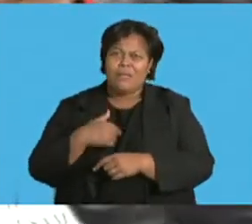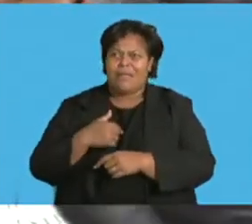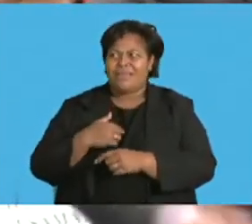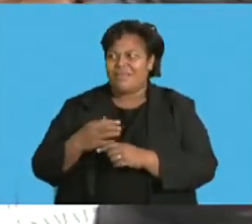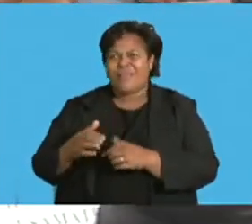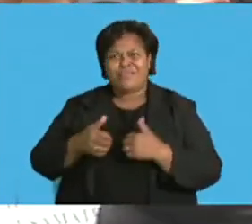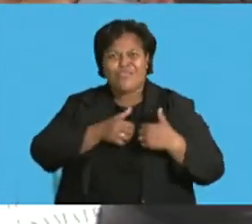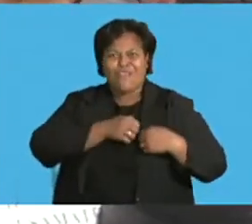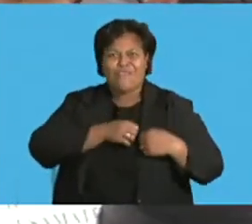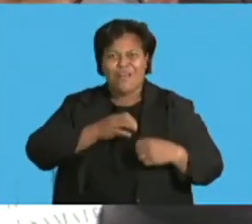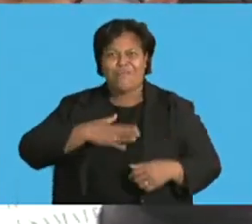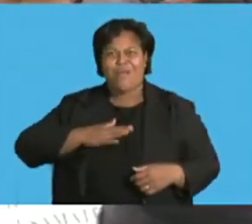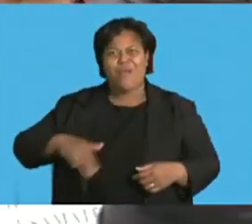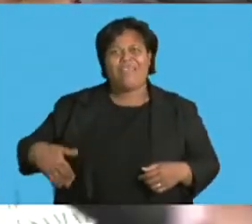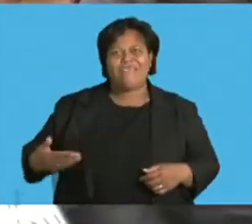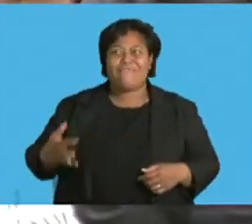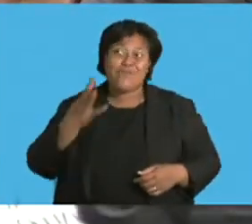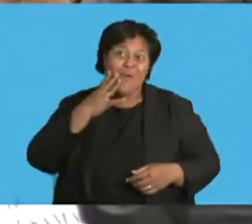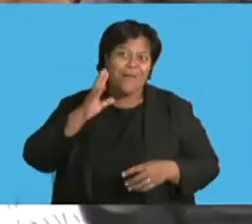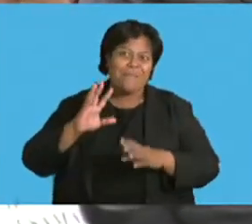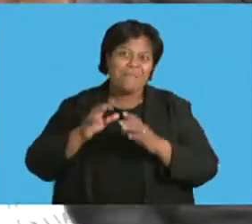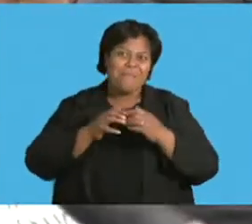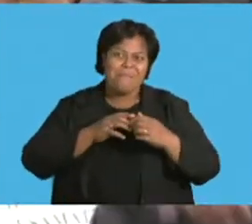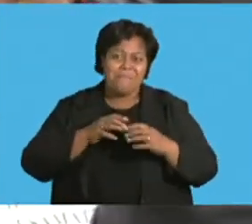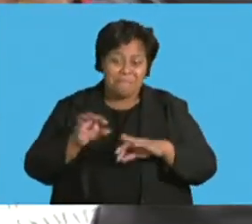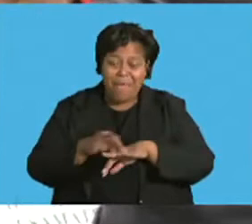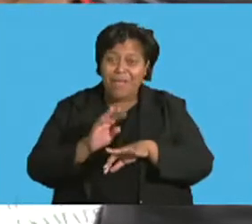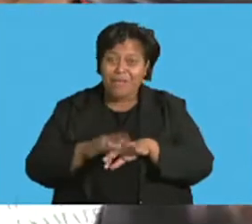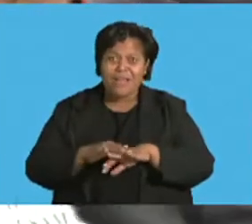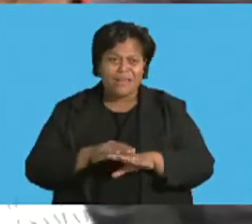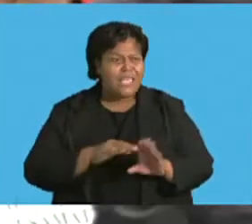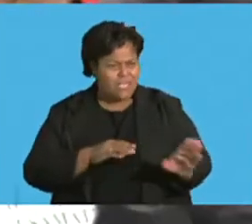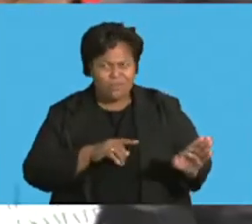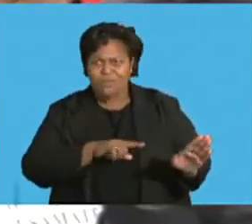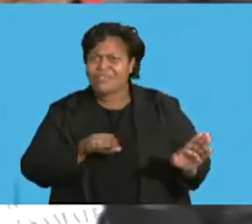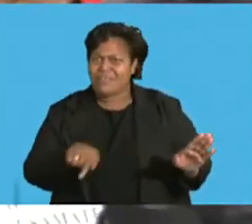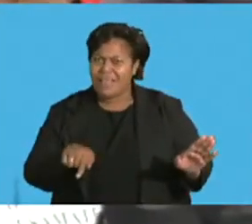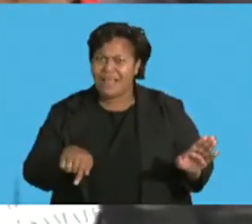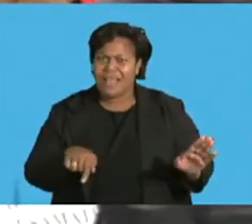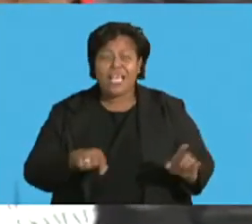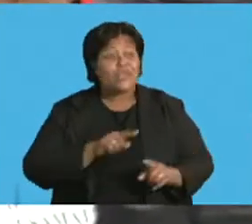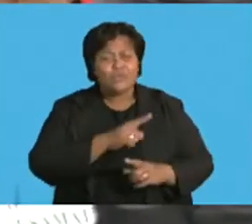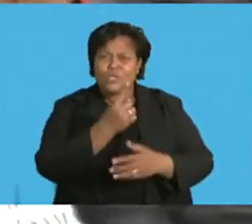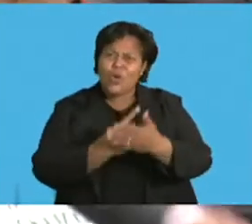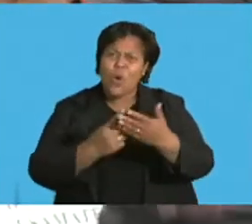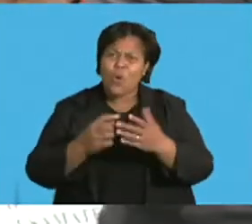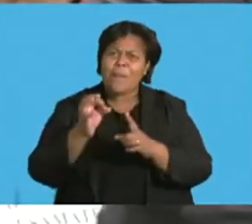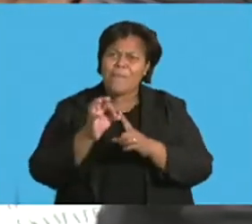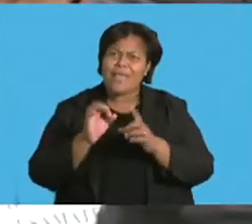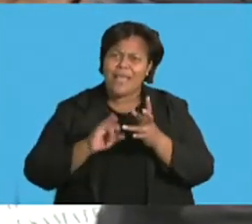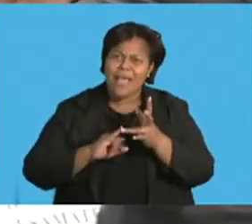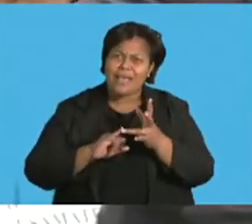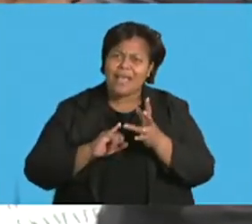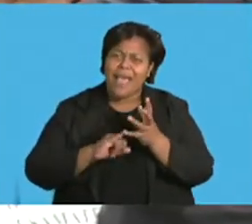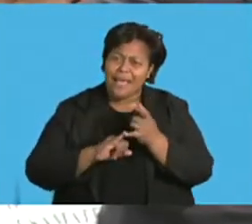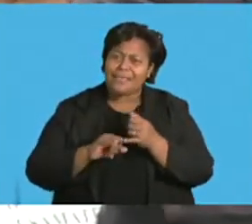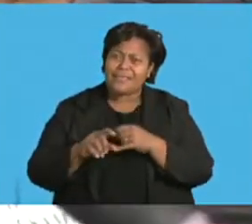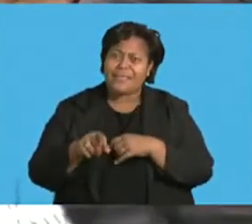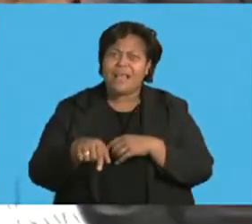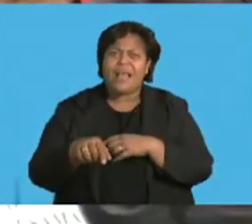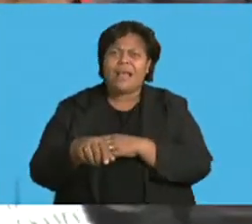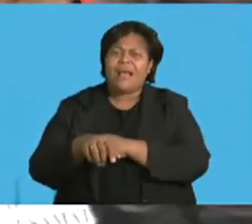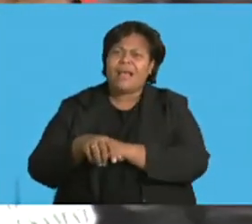wife, and when we got married, he was there. In fact, he was the only Permanent Secretary, apart from the Solicitor General, the Honorable